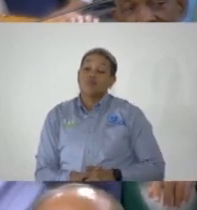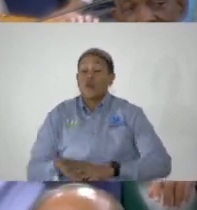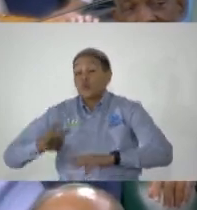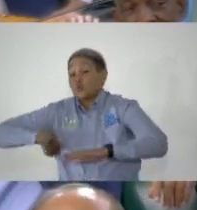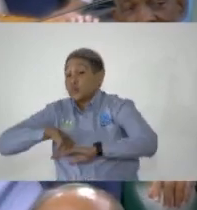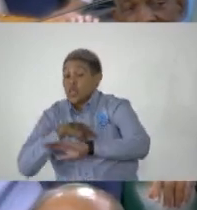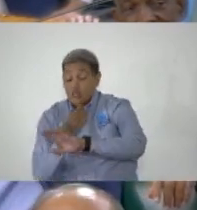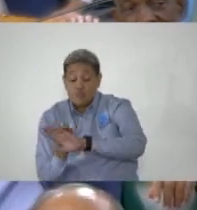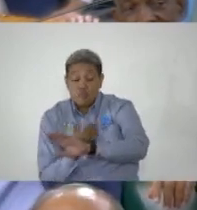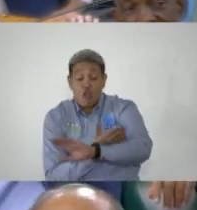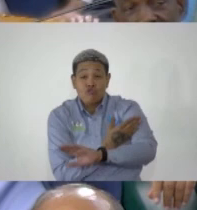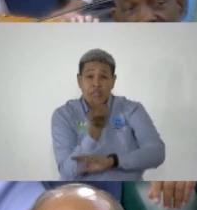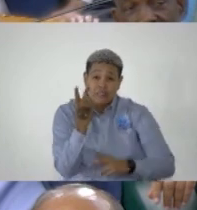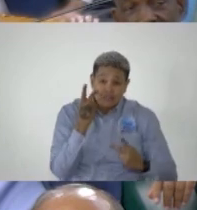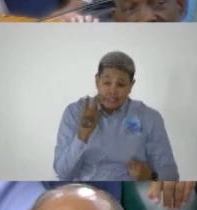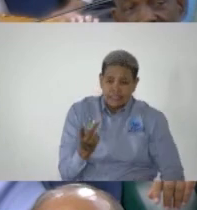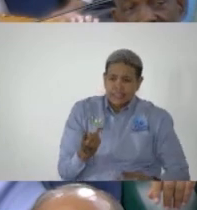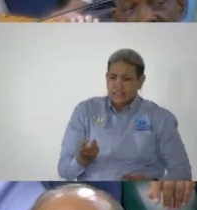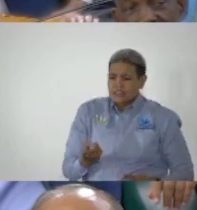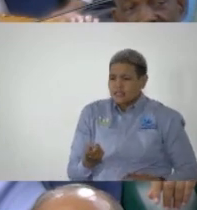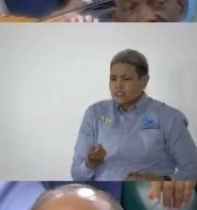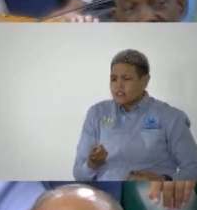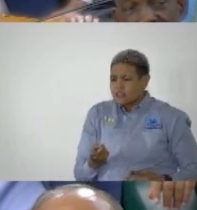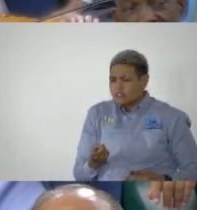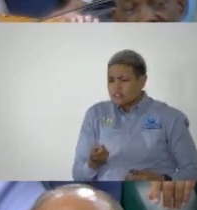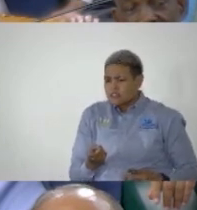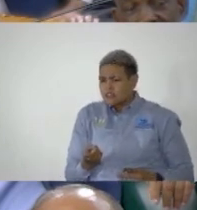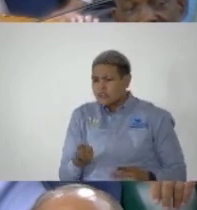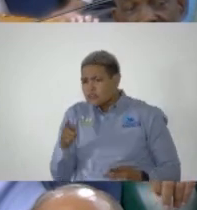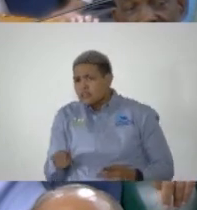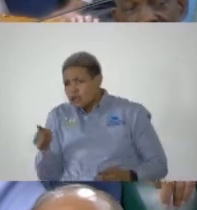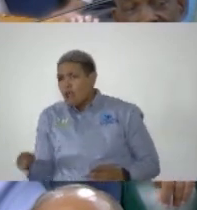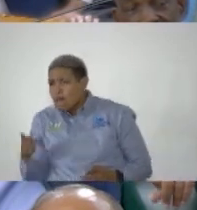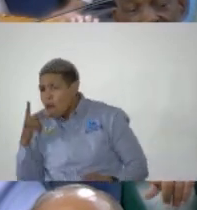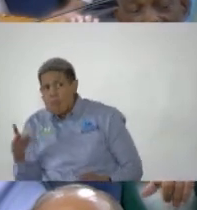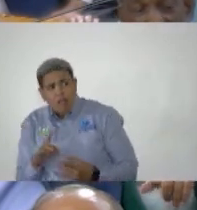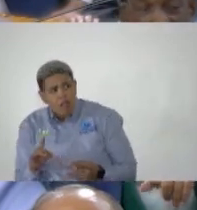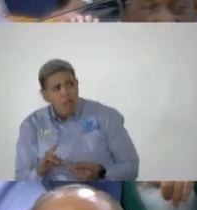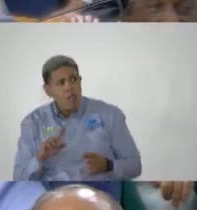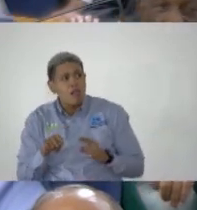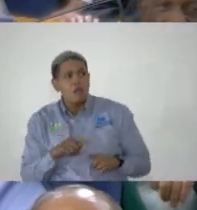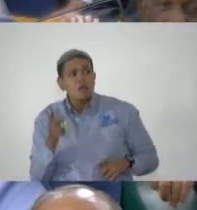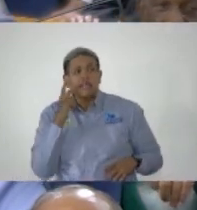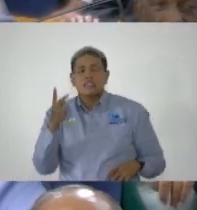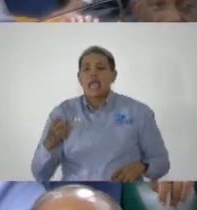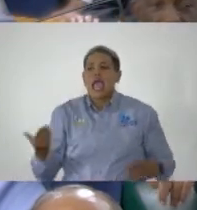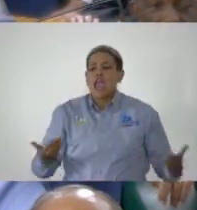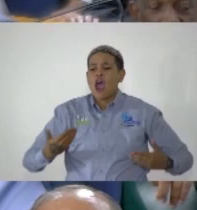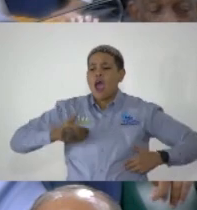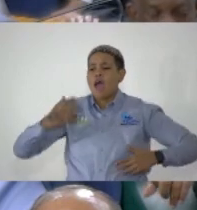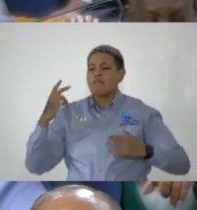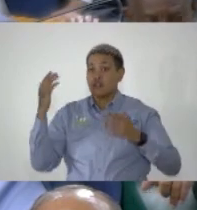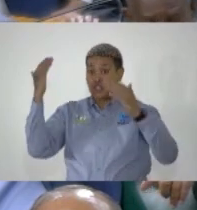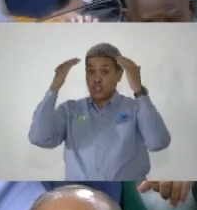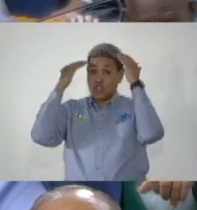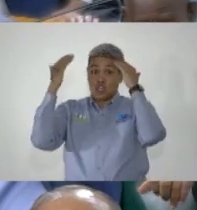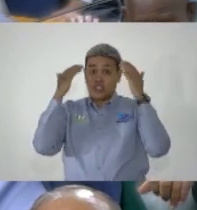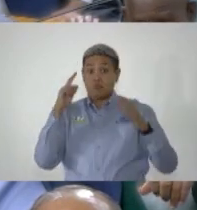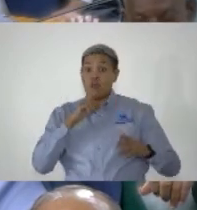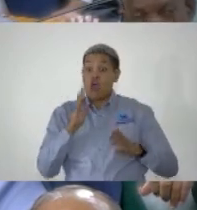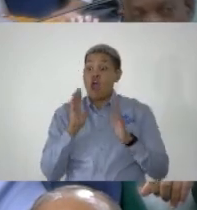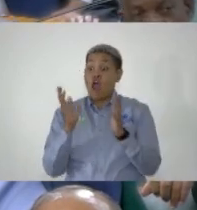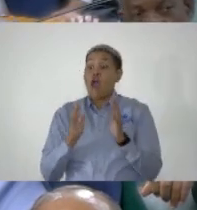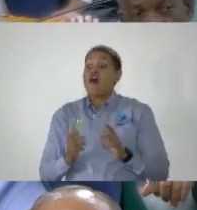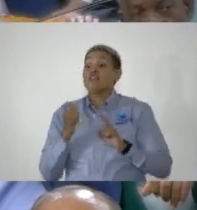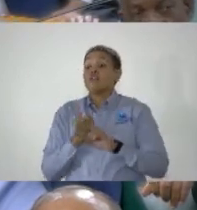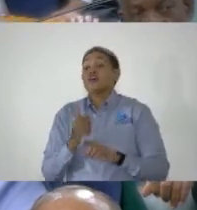progressed, you'd have seen things spill over into the public domain. But when you see, and here we're going to have a transparent conversation. You saw customs